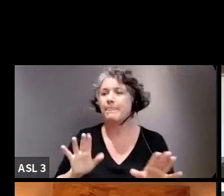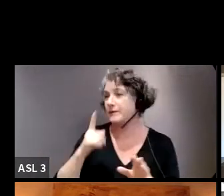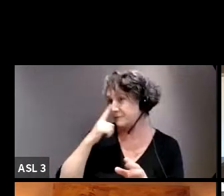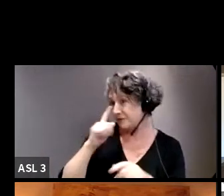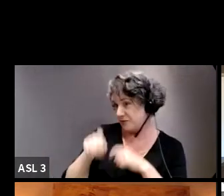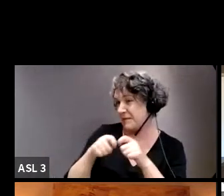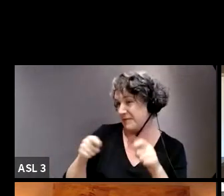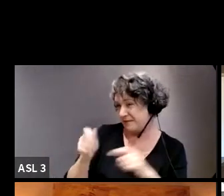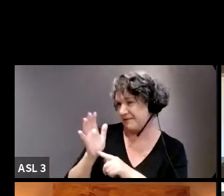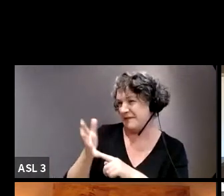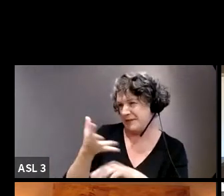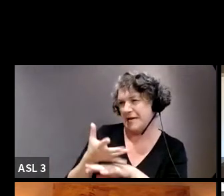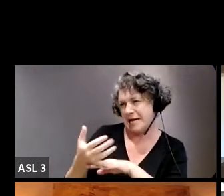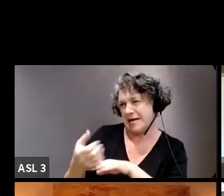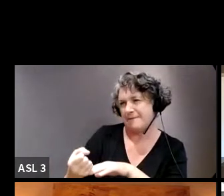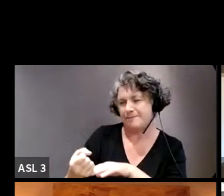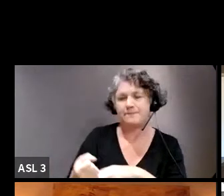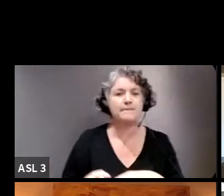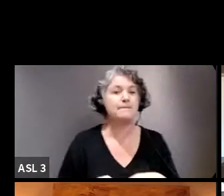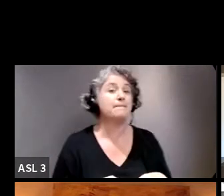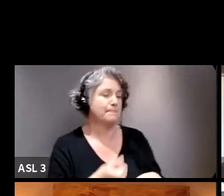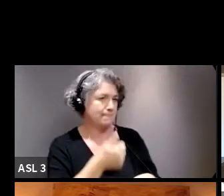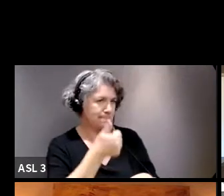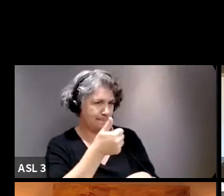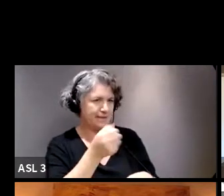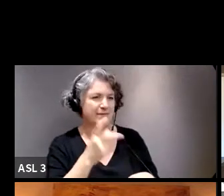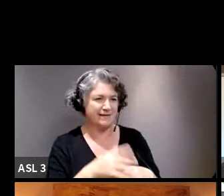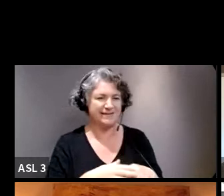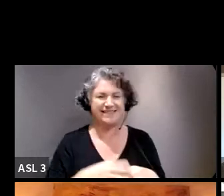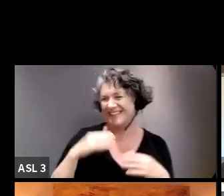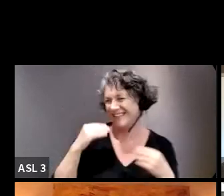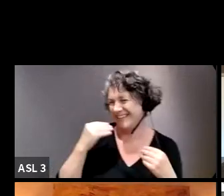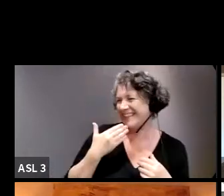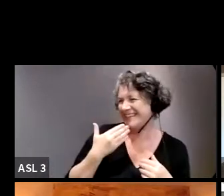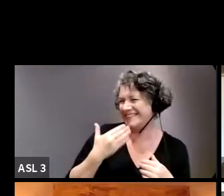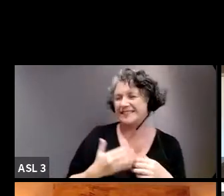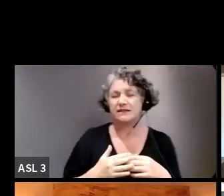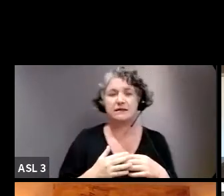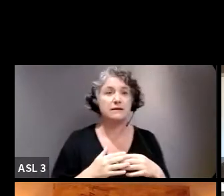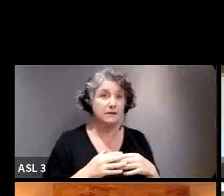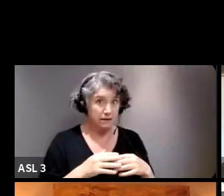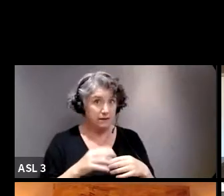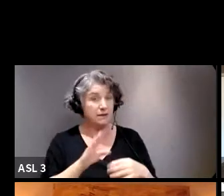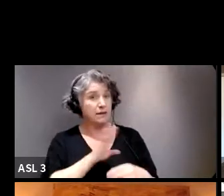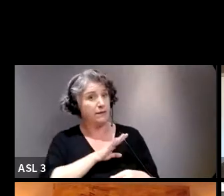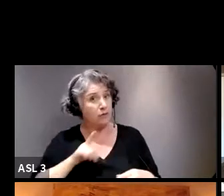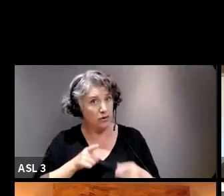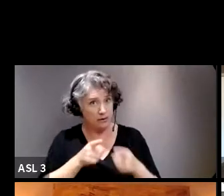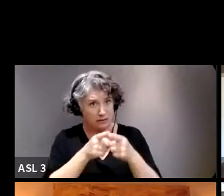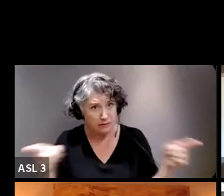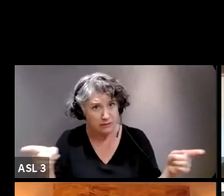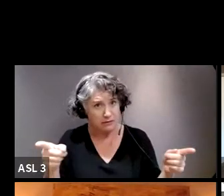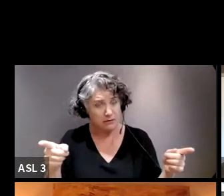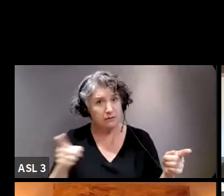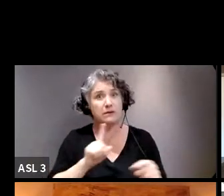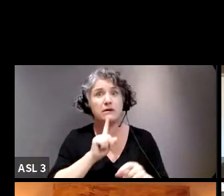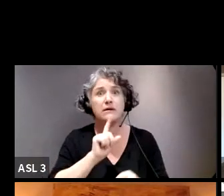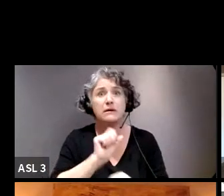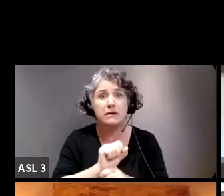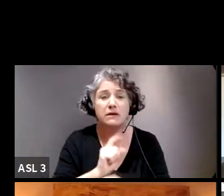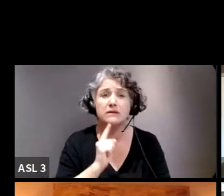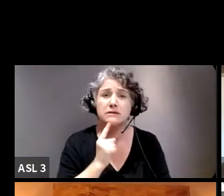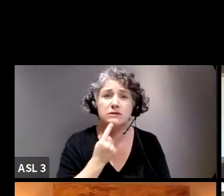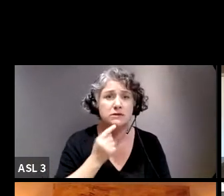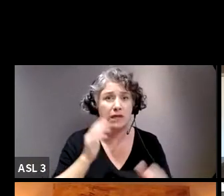up now or your time's up so should be wrapped up if you the board and council in general are serious about listening